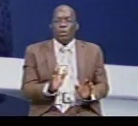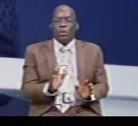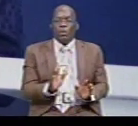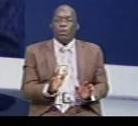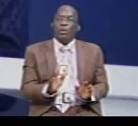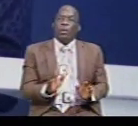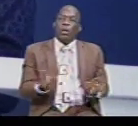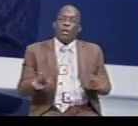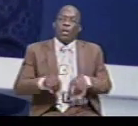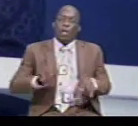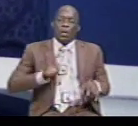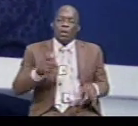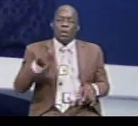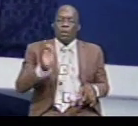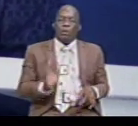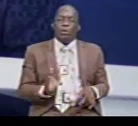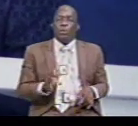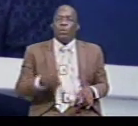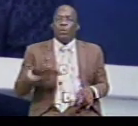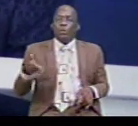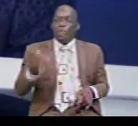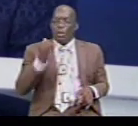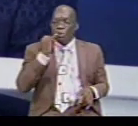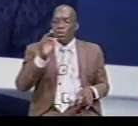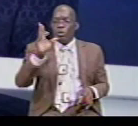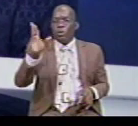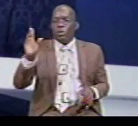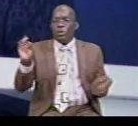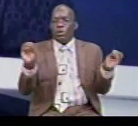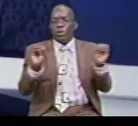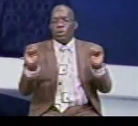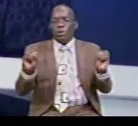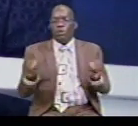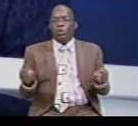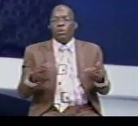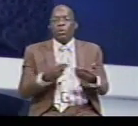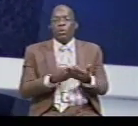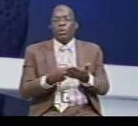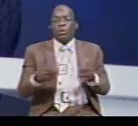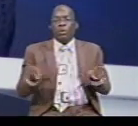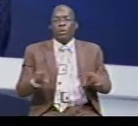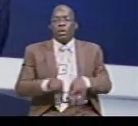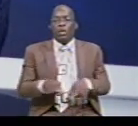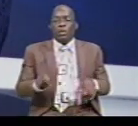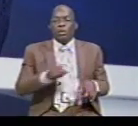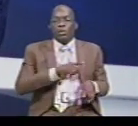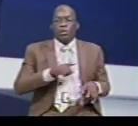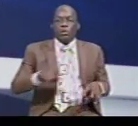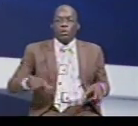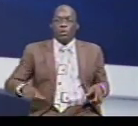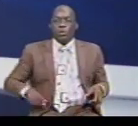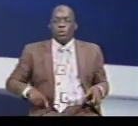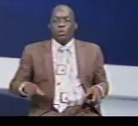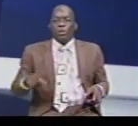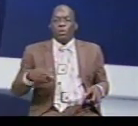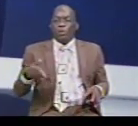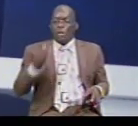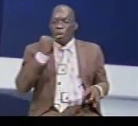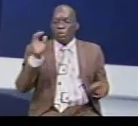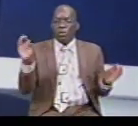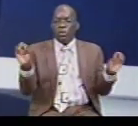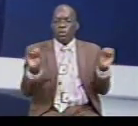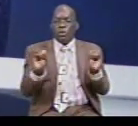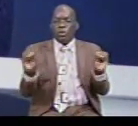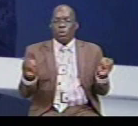crusade tonight, anoint him in a special way, much more in Jesus' name. Until this crusade, the impact